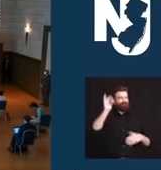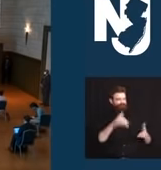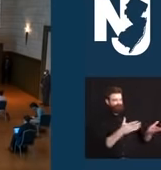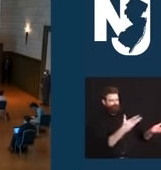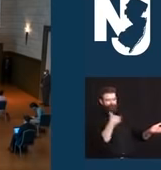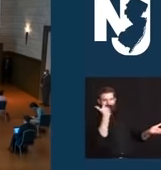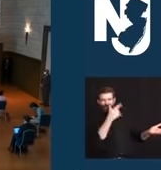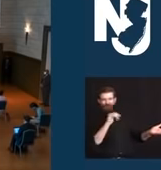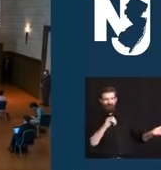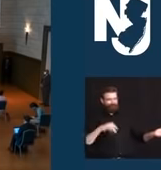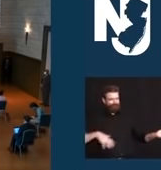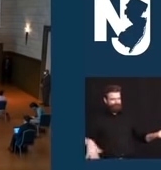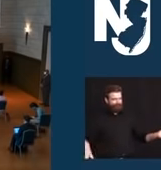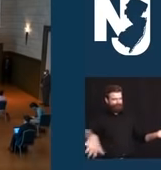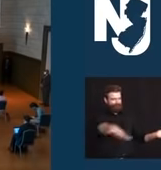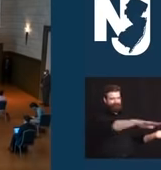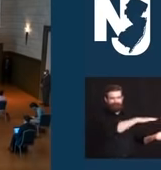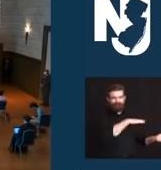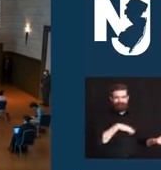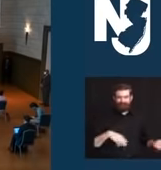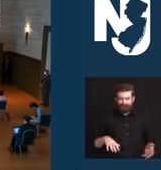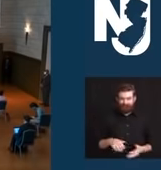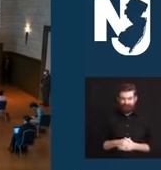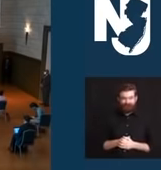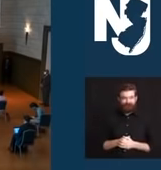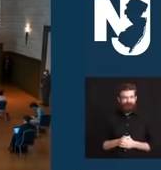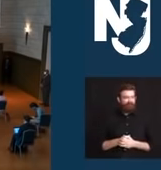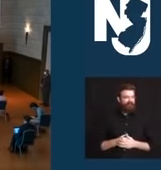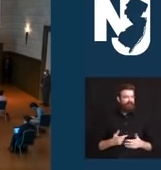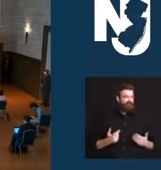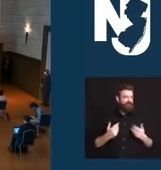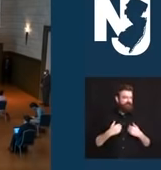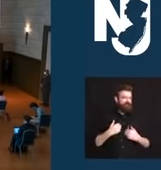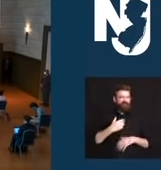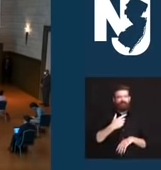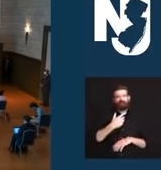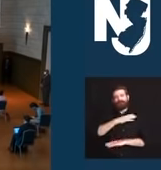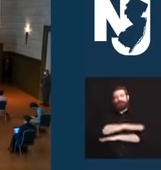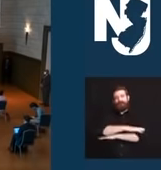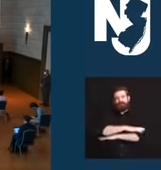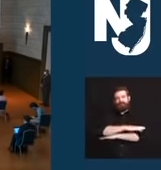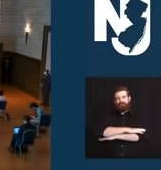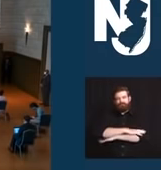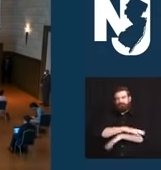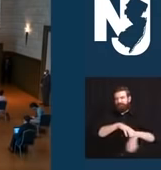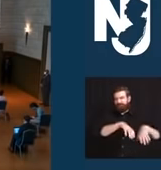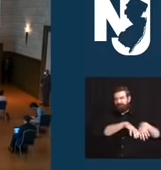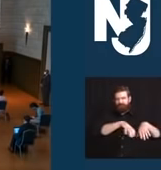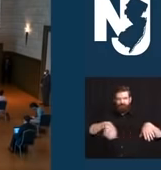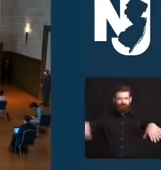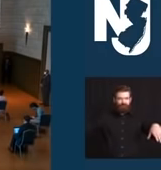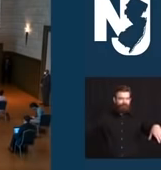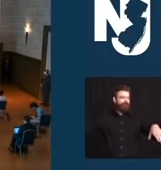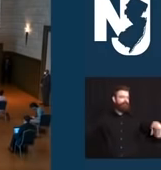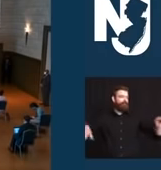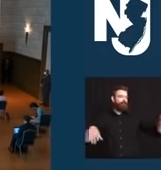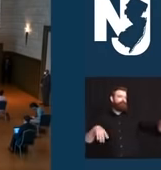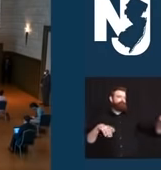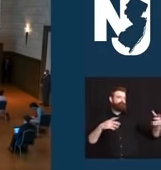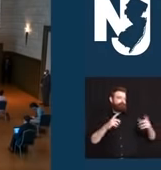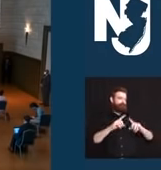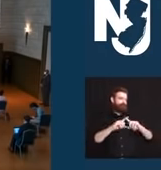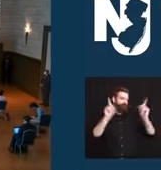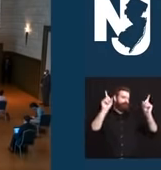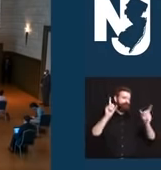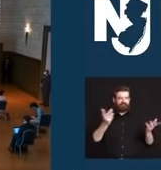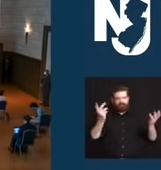cameras lens, pretty consistent with what it looks like every day. We have lighter attendance today, but that is what it looks like. So